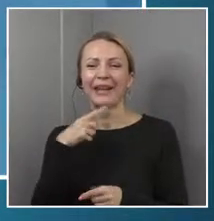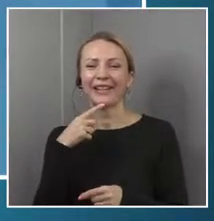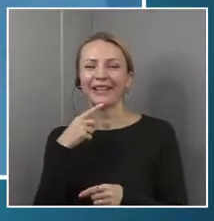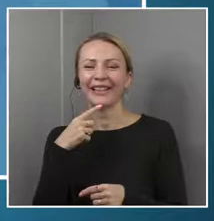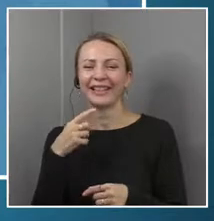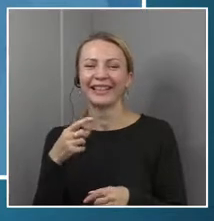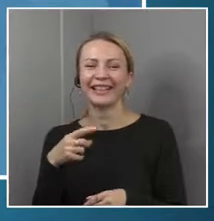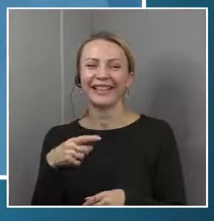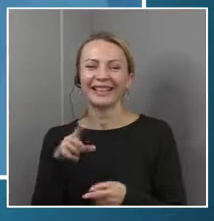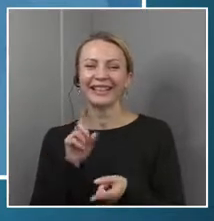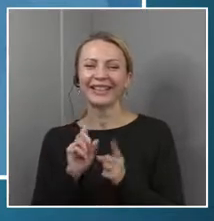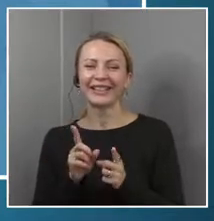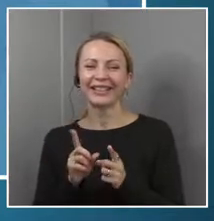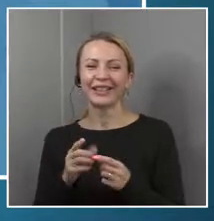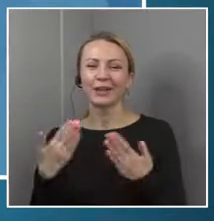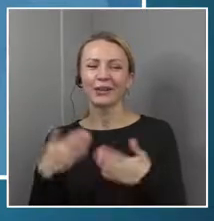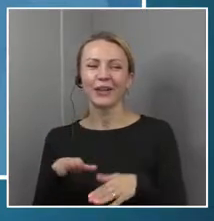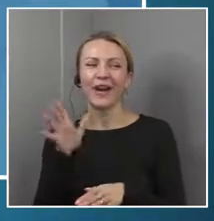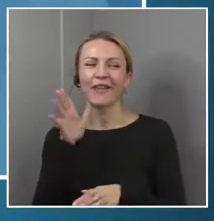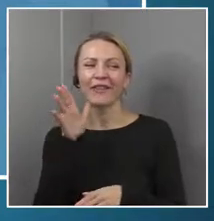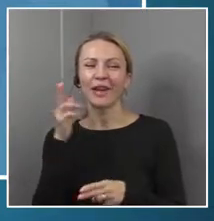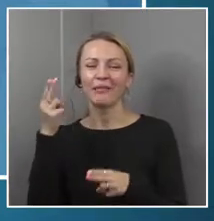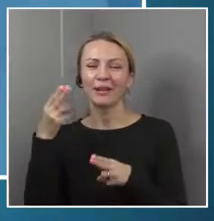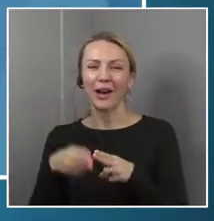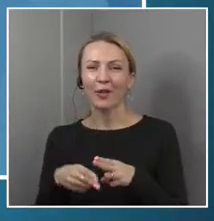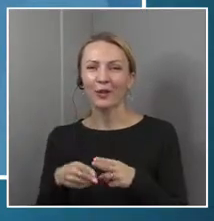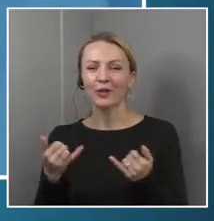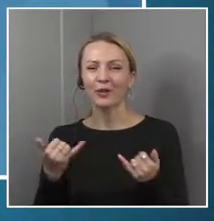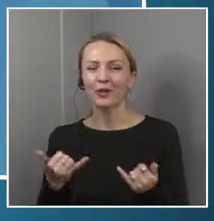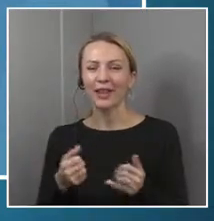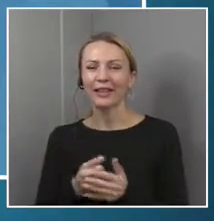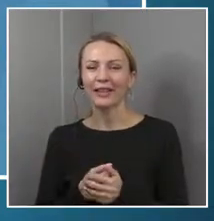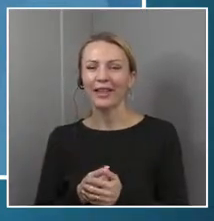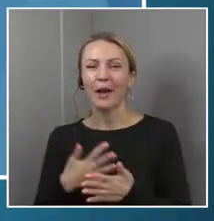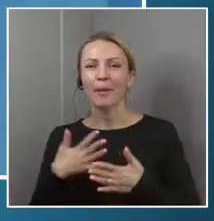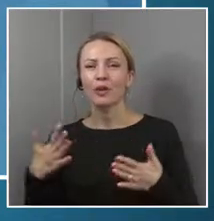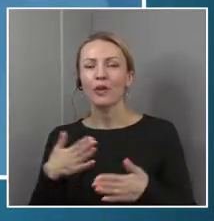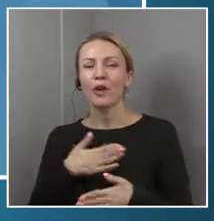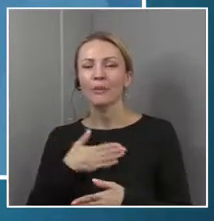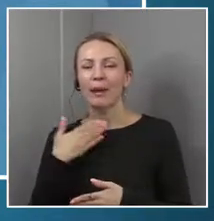specificity. Well, let's finish on that, on my psychic disorders.